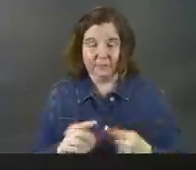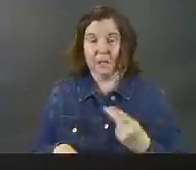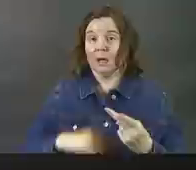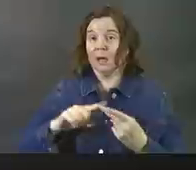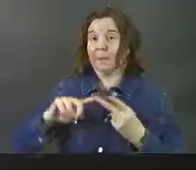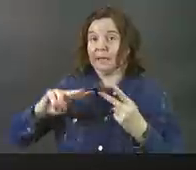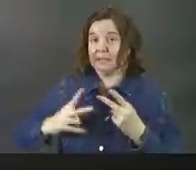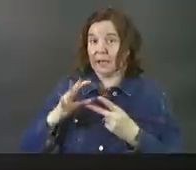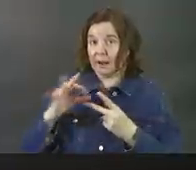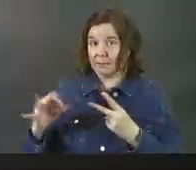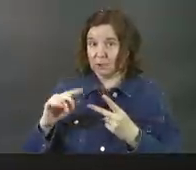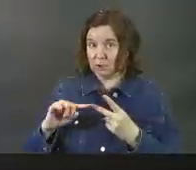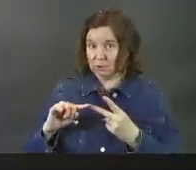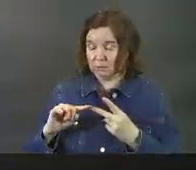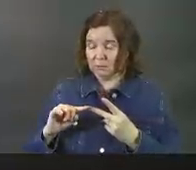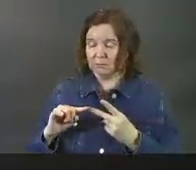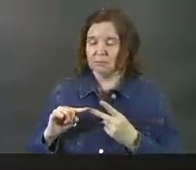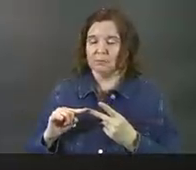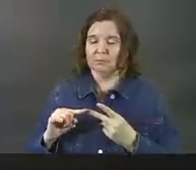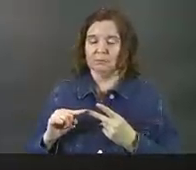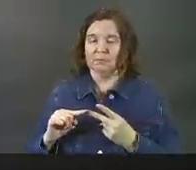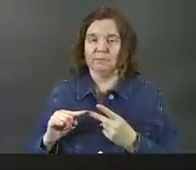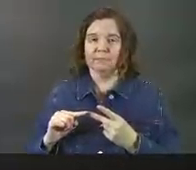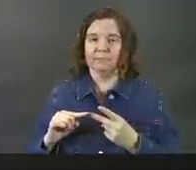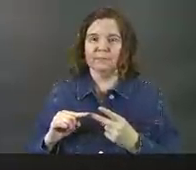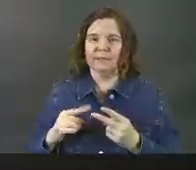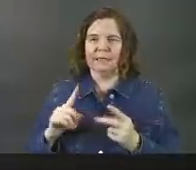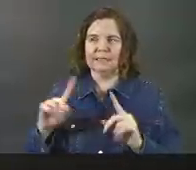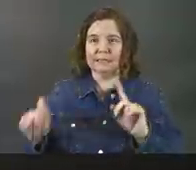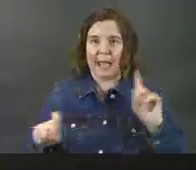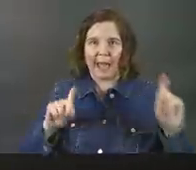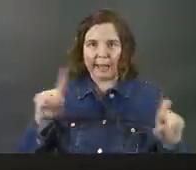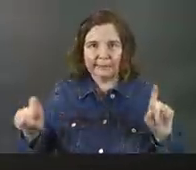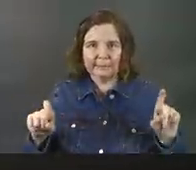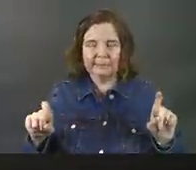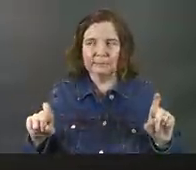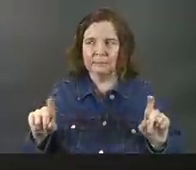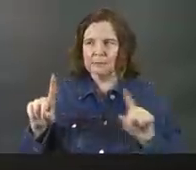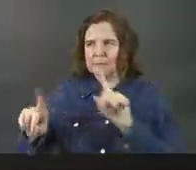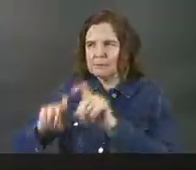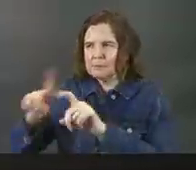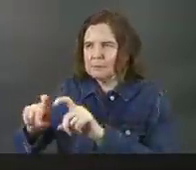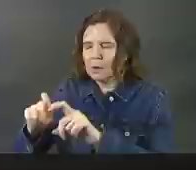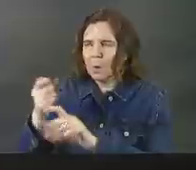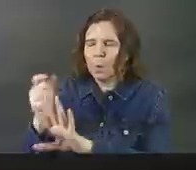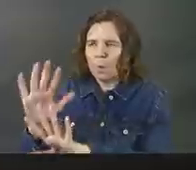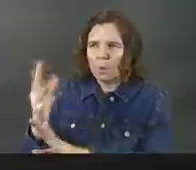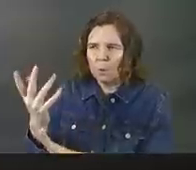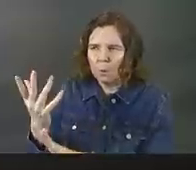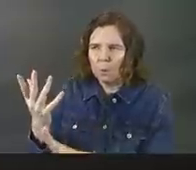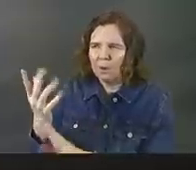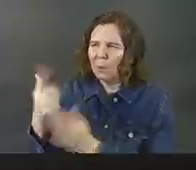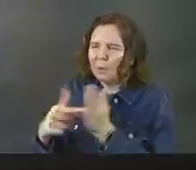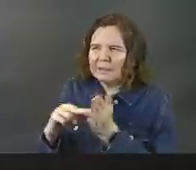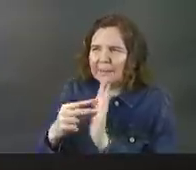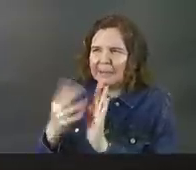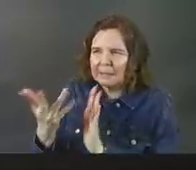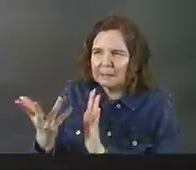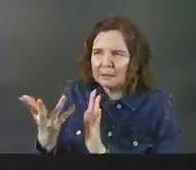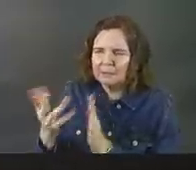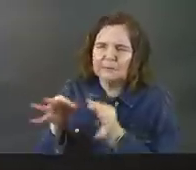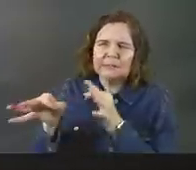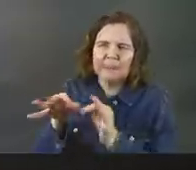second option when it comes to military lingo and math is to ask a lot of questions, to hold on, pause. What does that